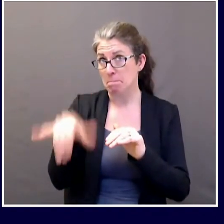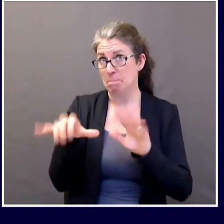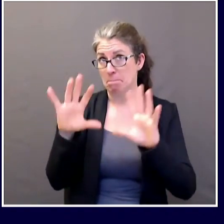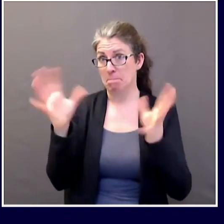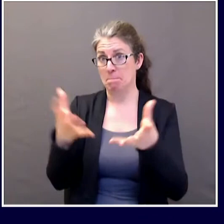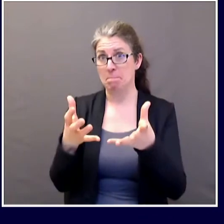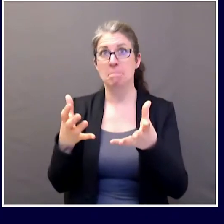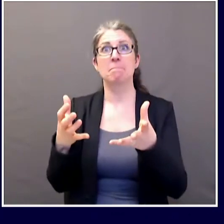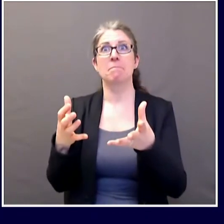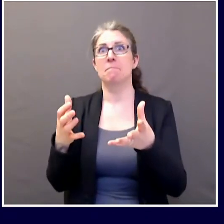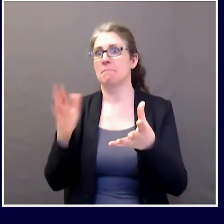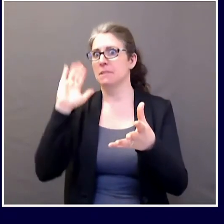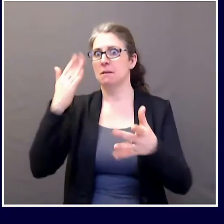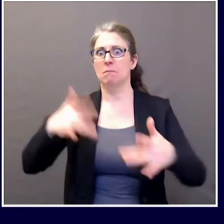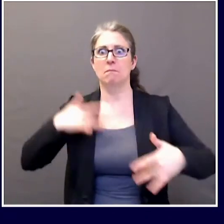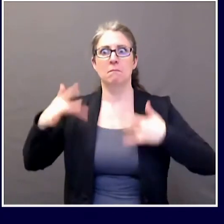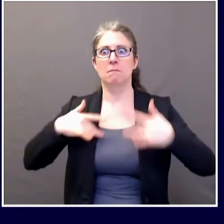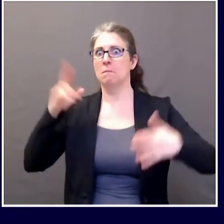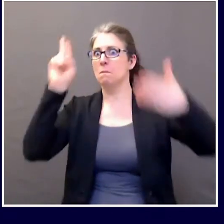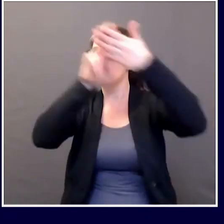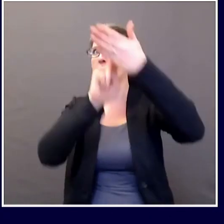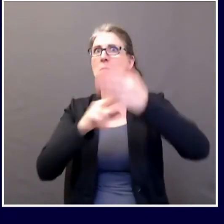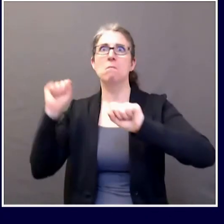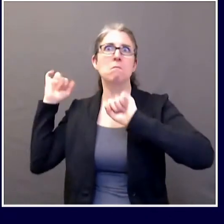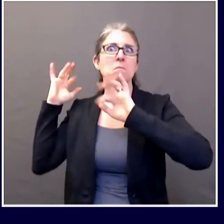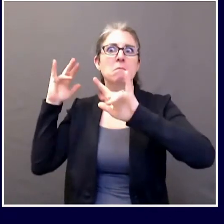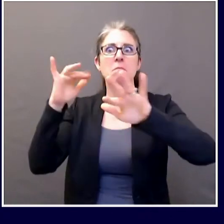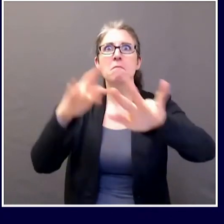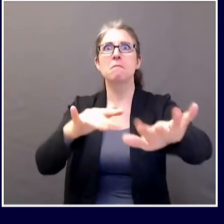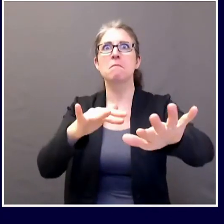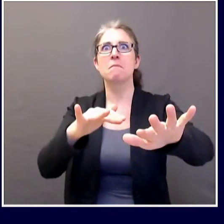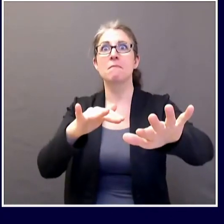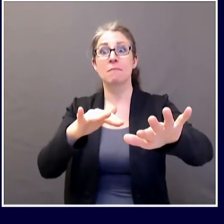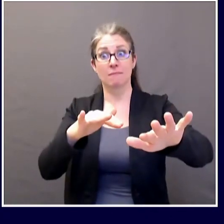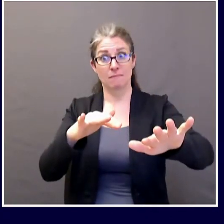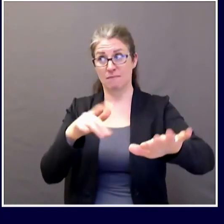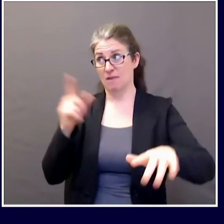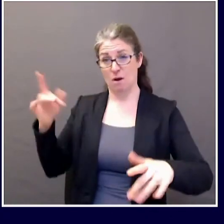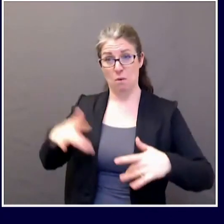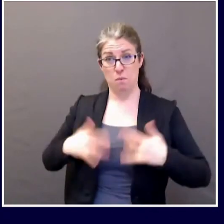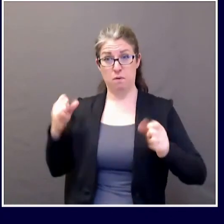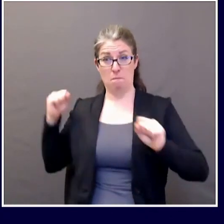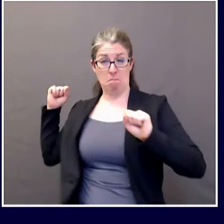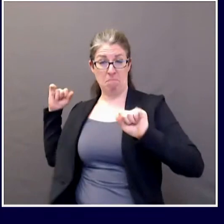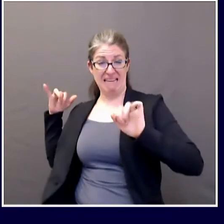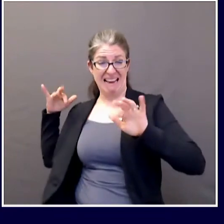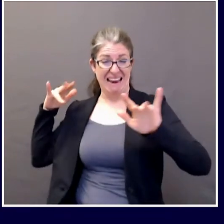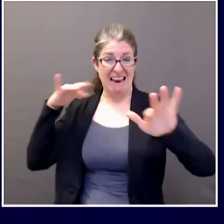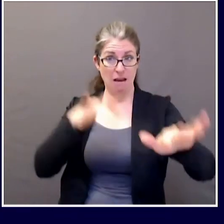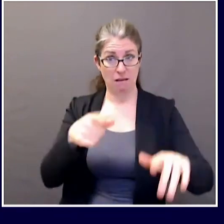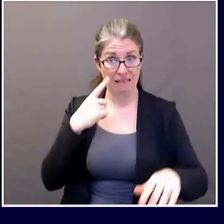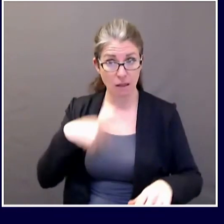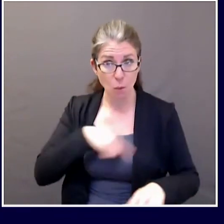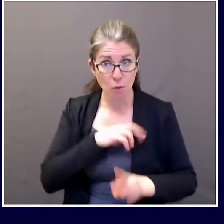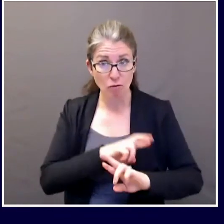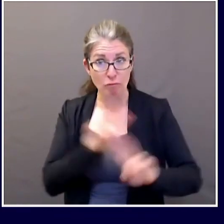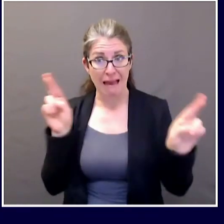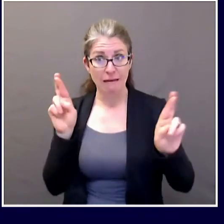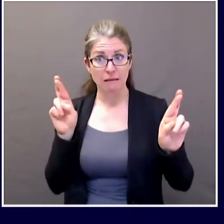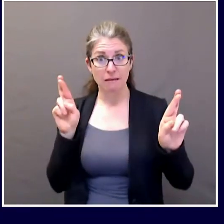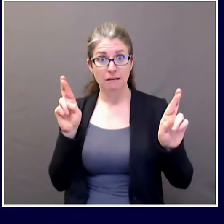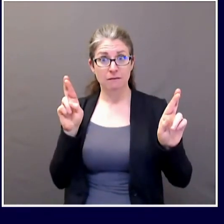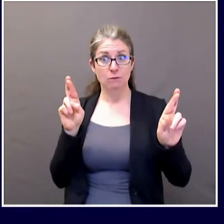that statewide website and the phone line? So let's start with the latter. We are continuing to work with